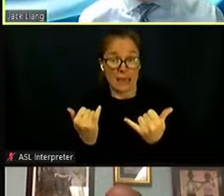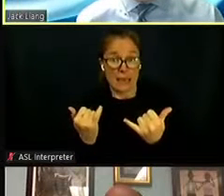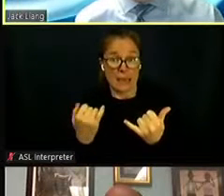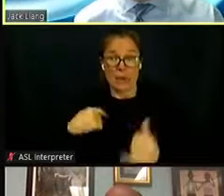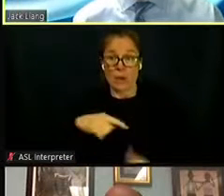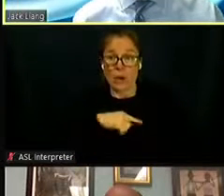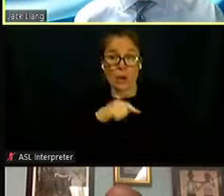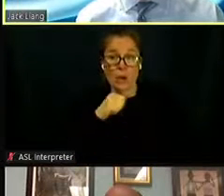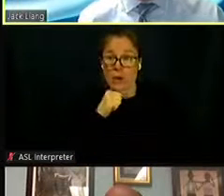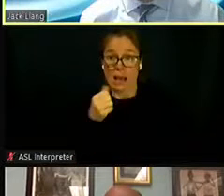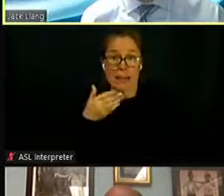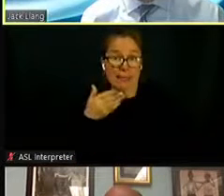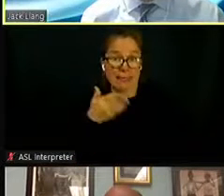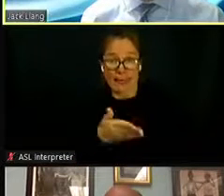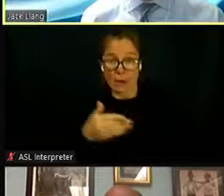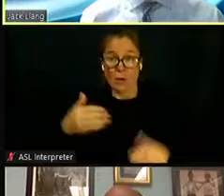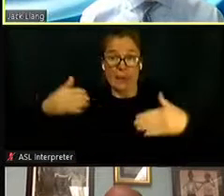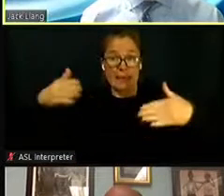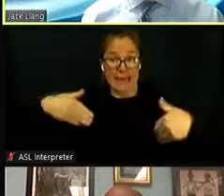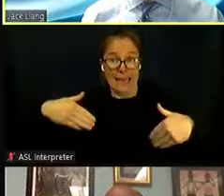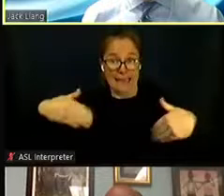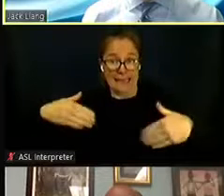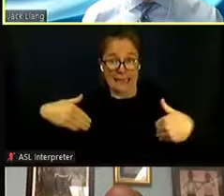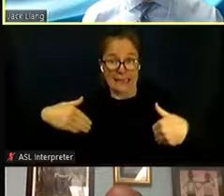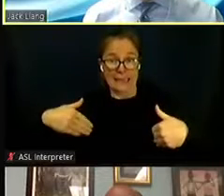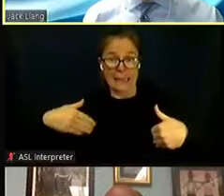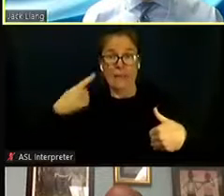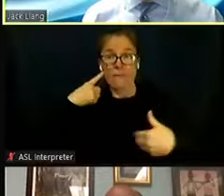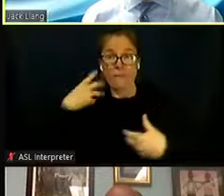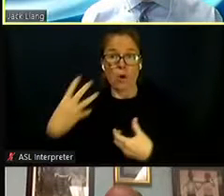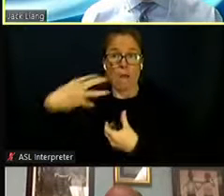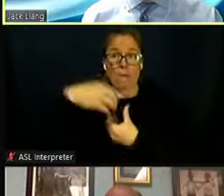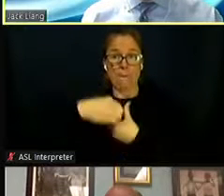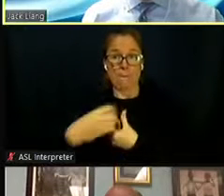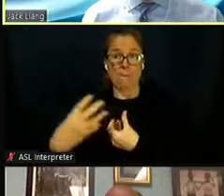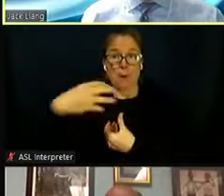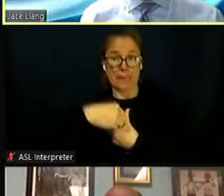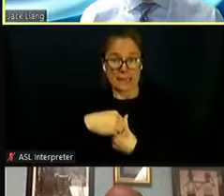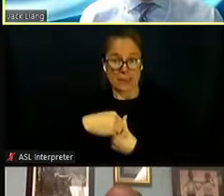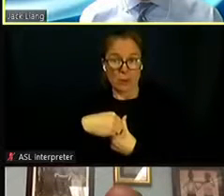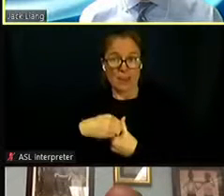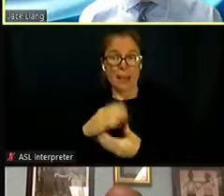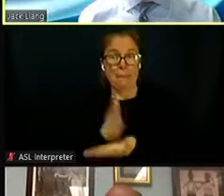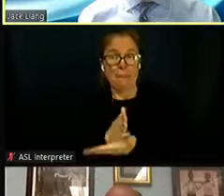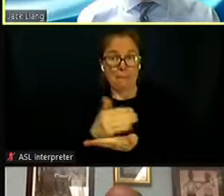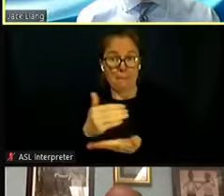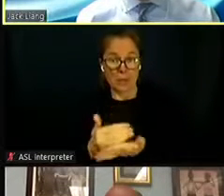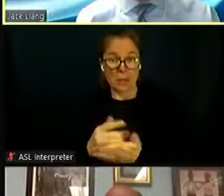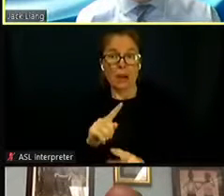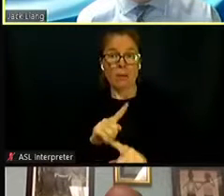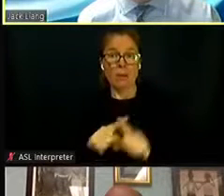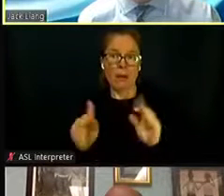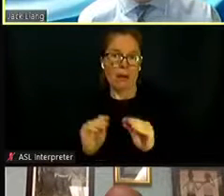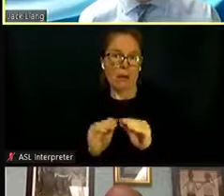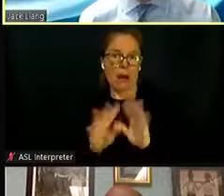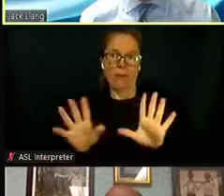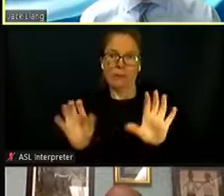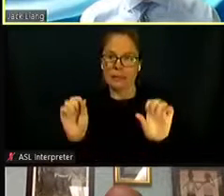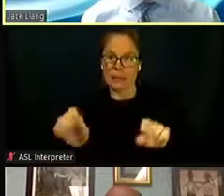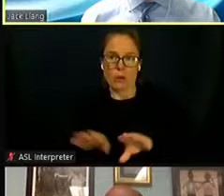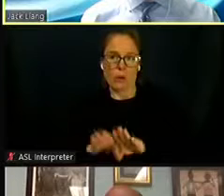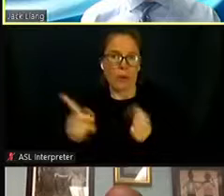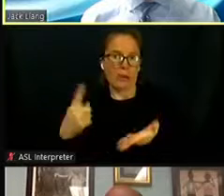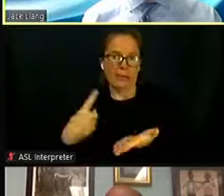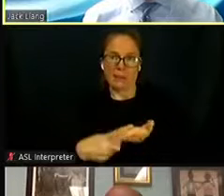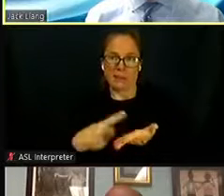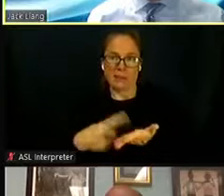there yet in terms of particular participatory budgeting, and then that is definitely obviously open for discussion anytime.